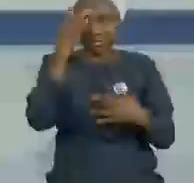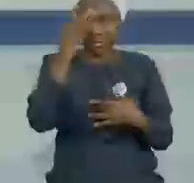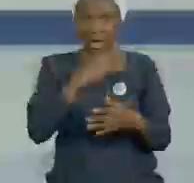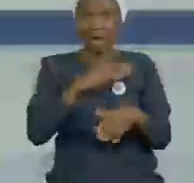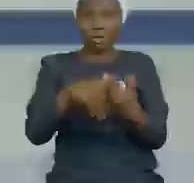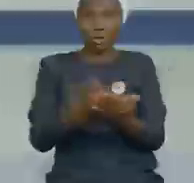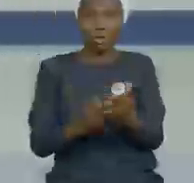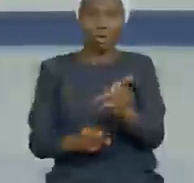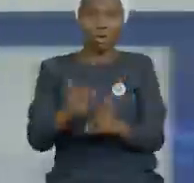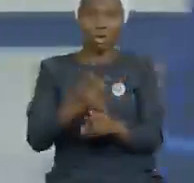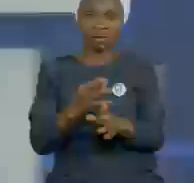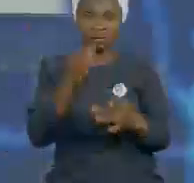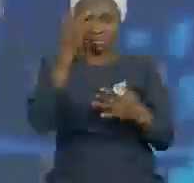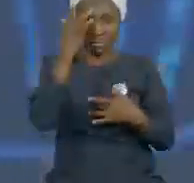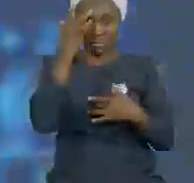disease.